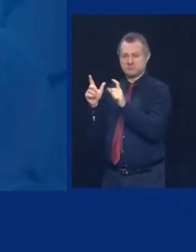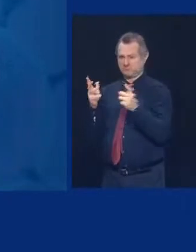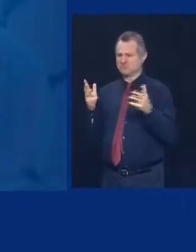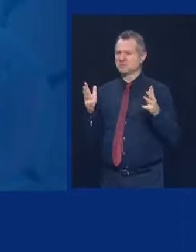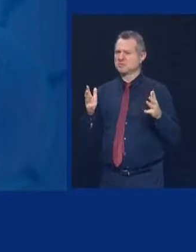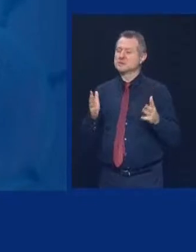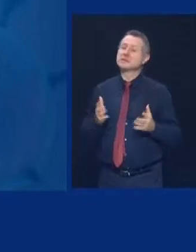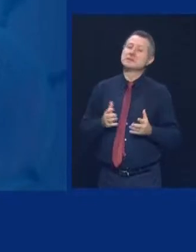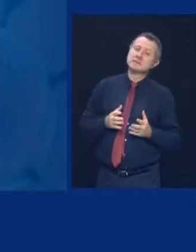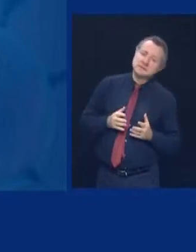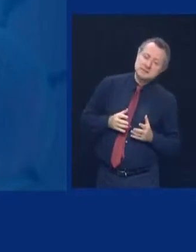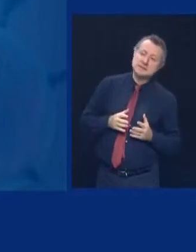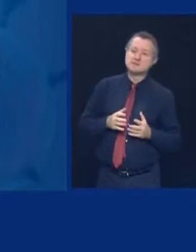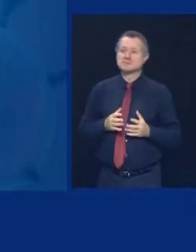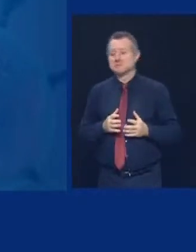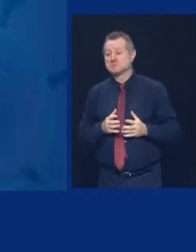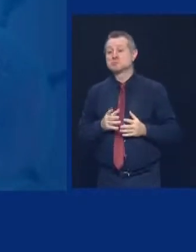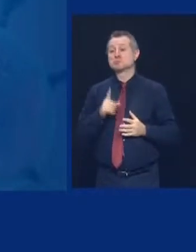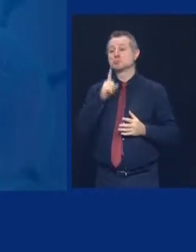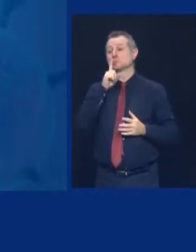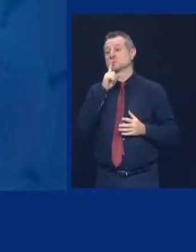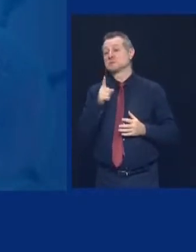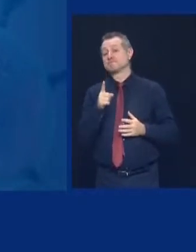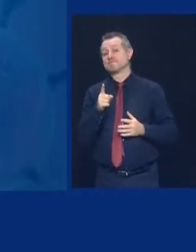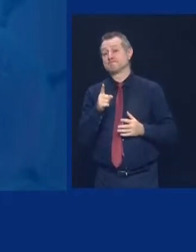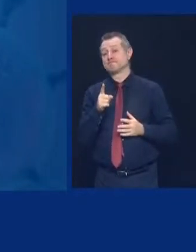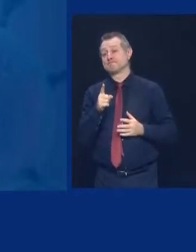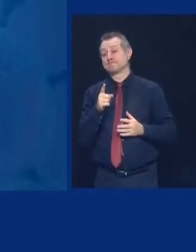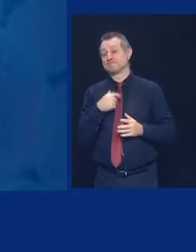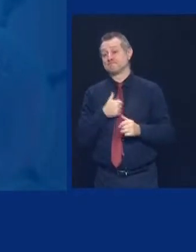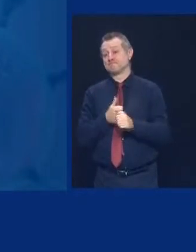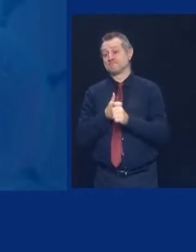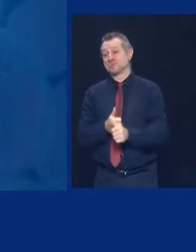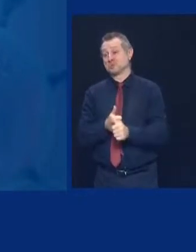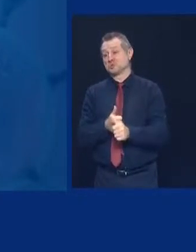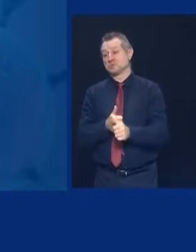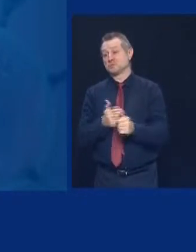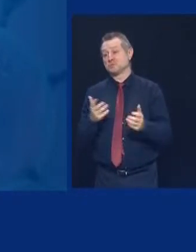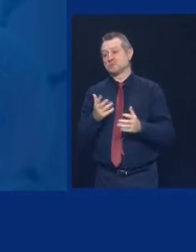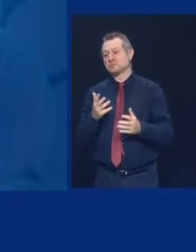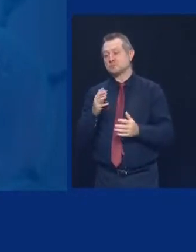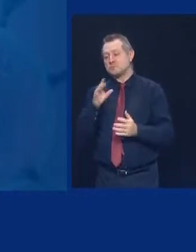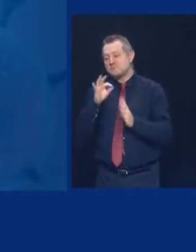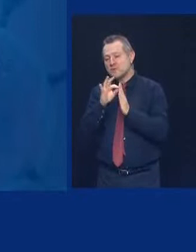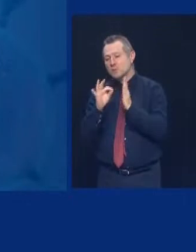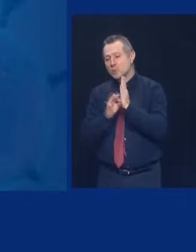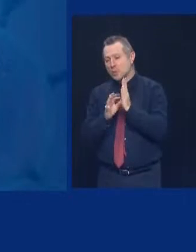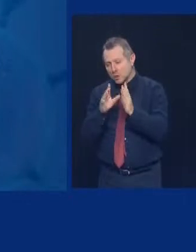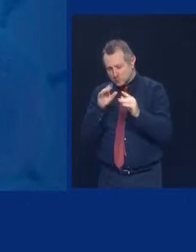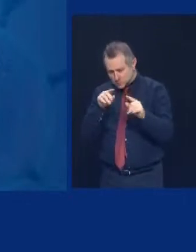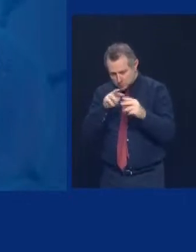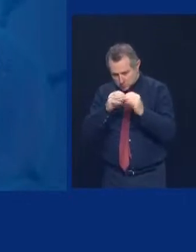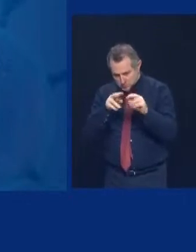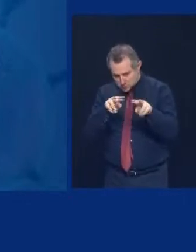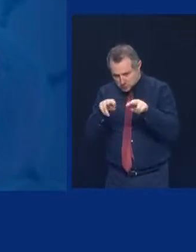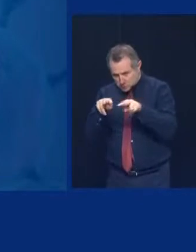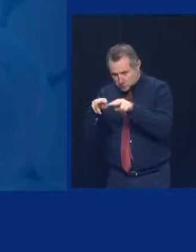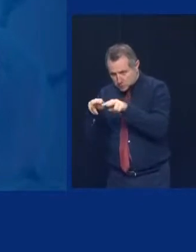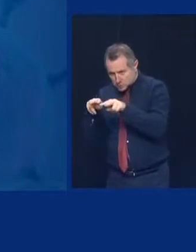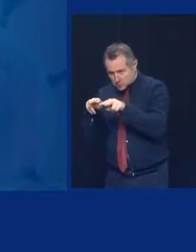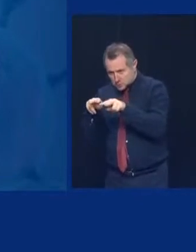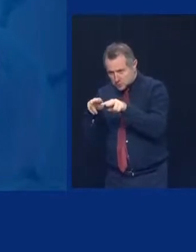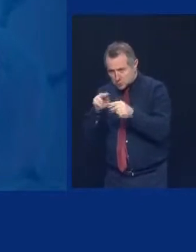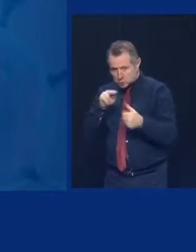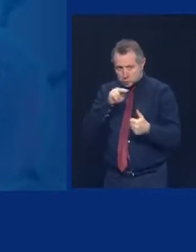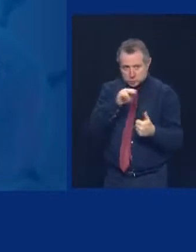Technically, by the quarantine formula, New Jersey, Connecticut, and Pennsylvania would be quarantined.